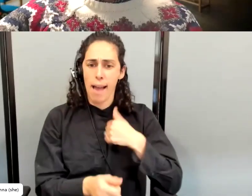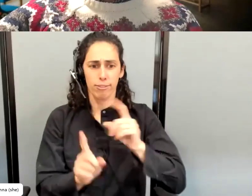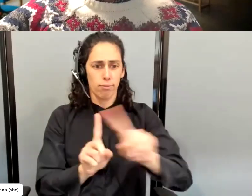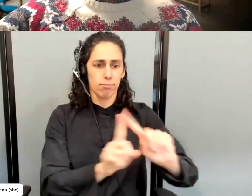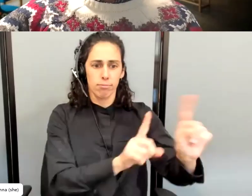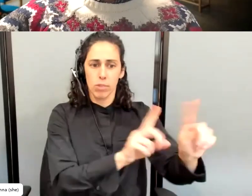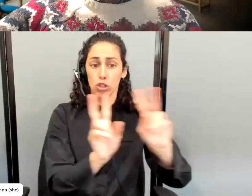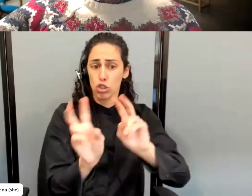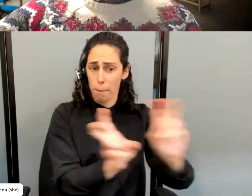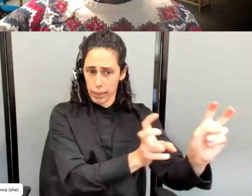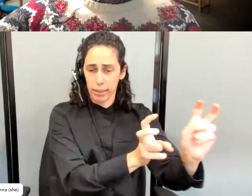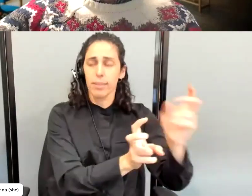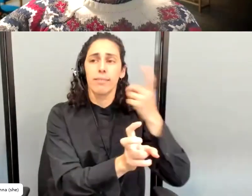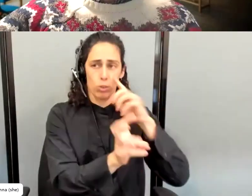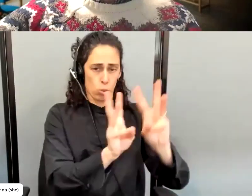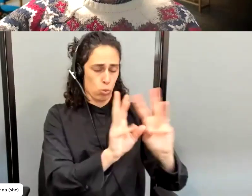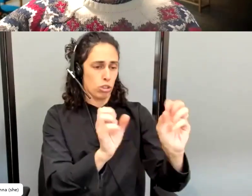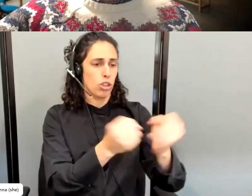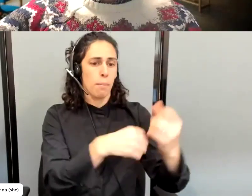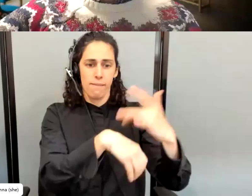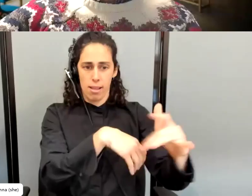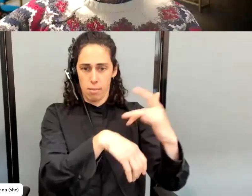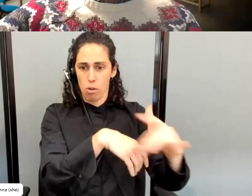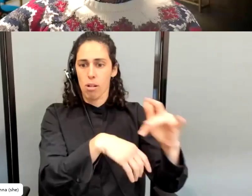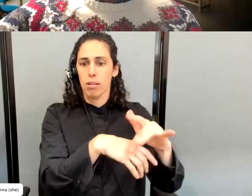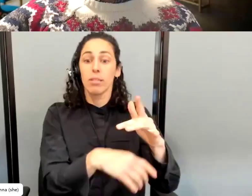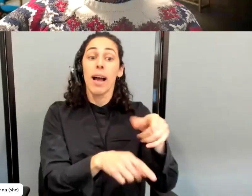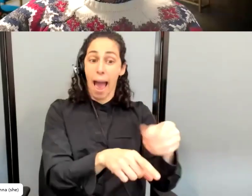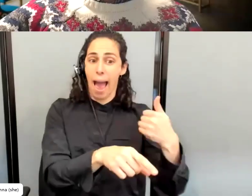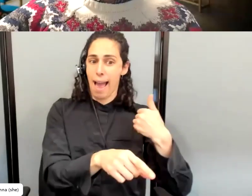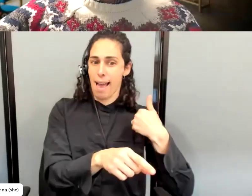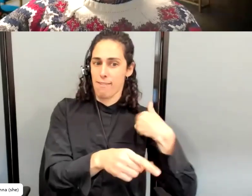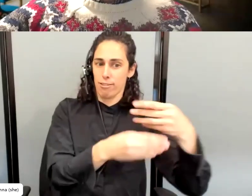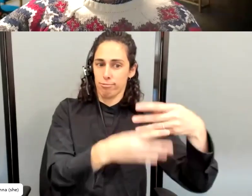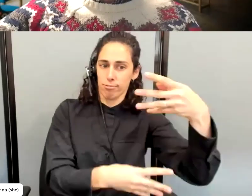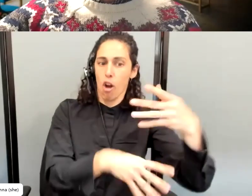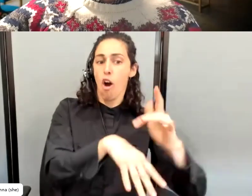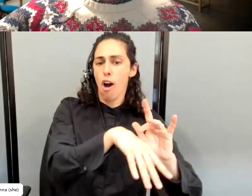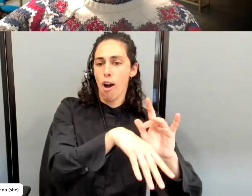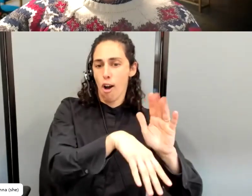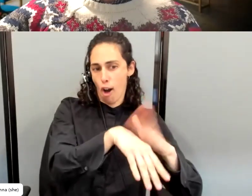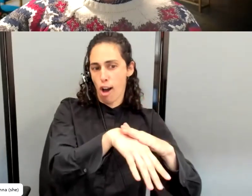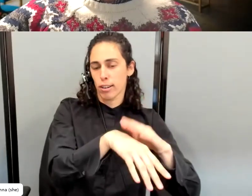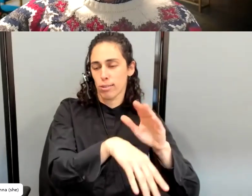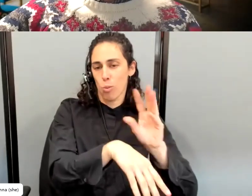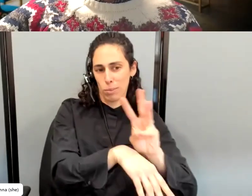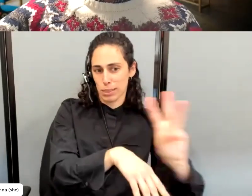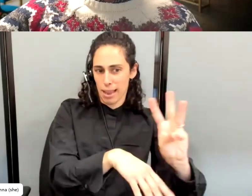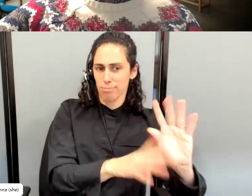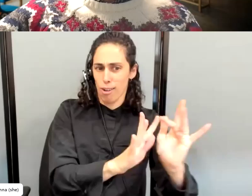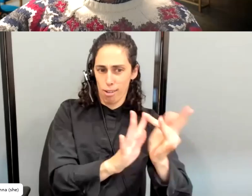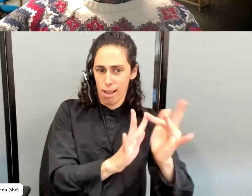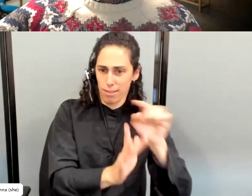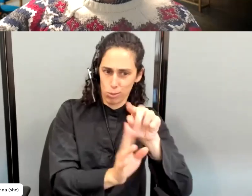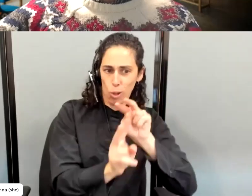on our website. So I won't take any more time. I know we want to get into the workshop, but I just wanted to introduce Connected Canadians for those who aren't